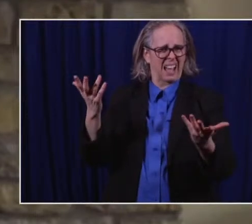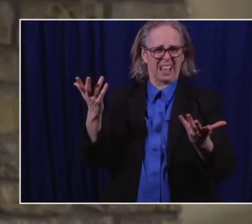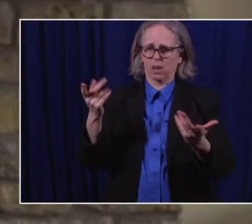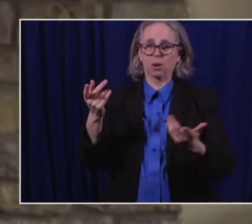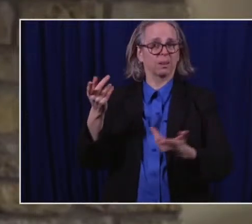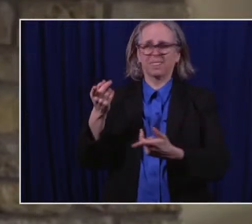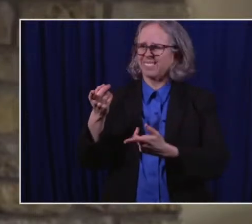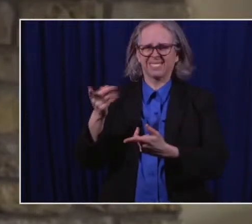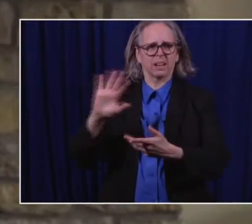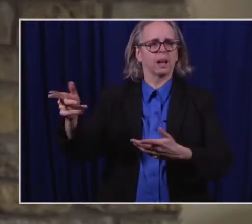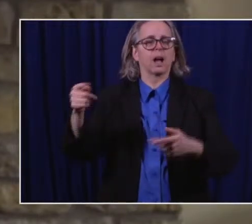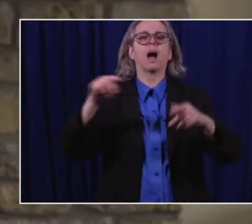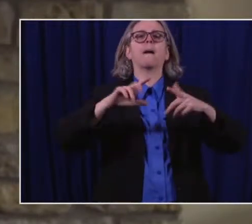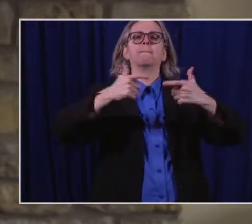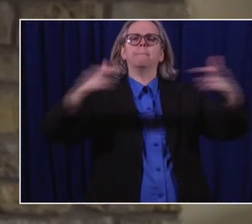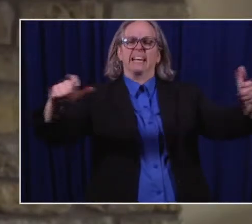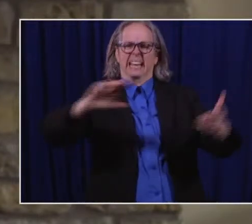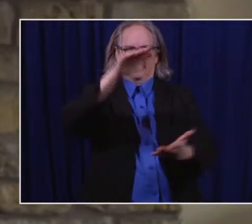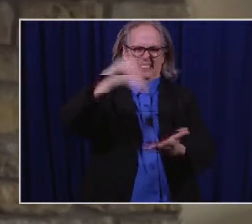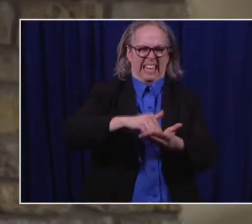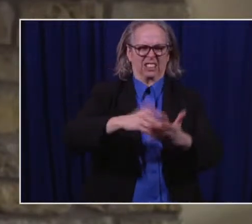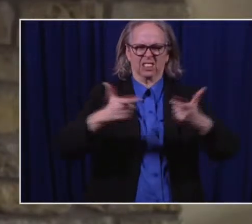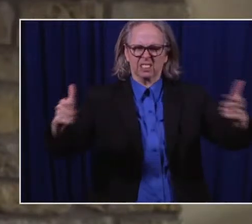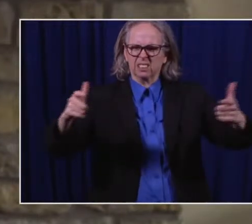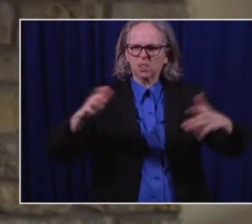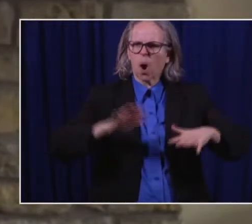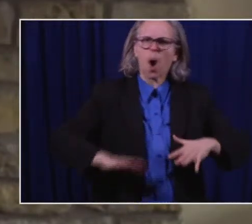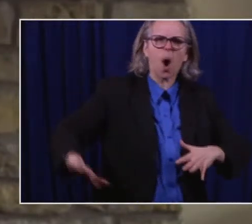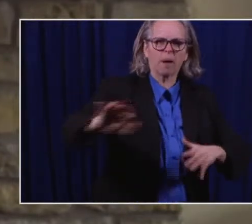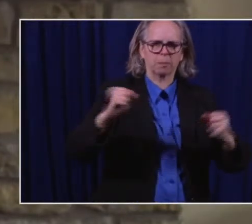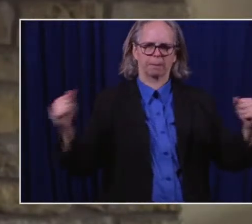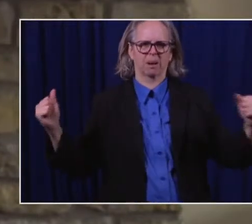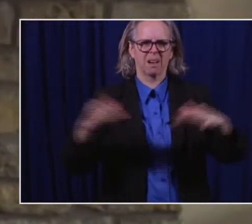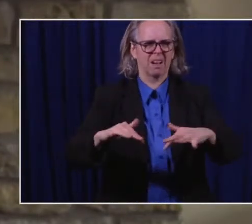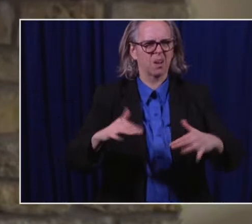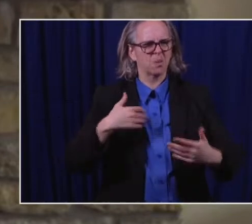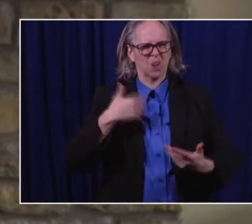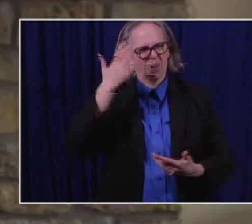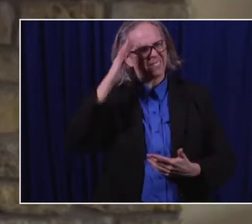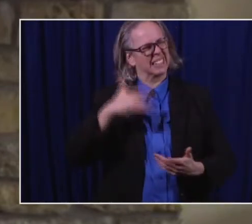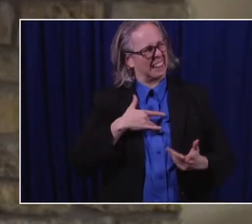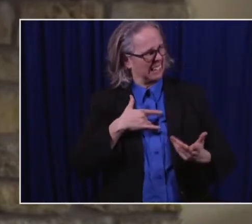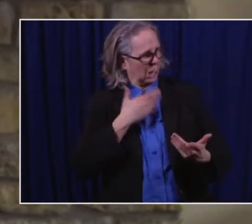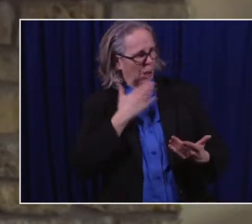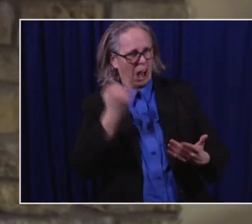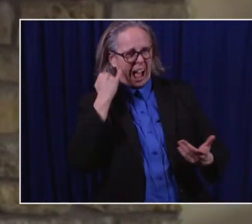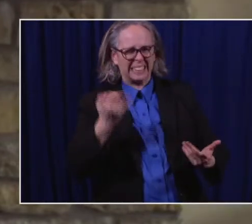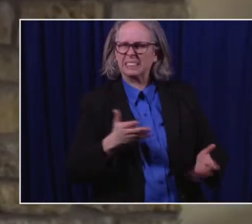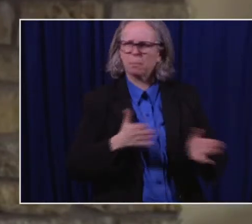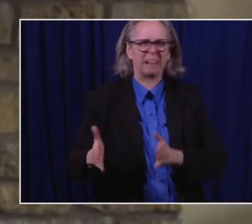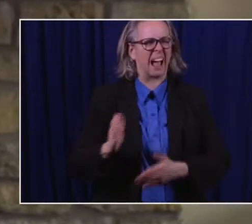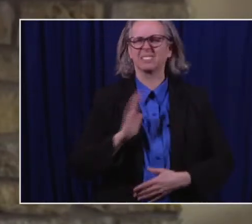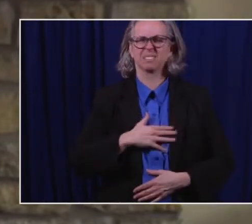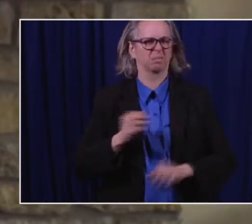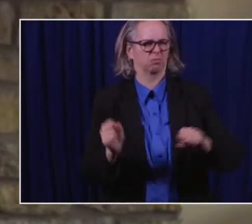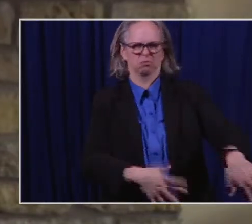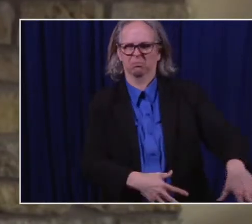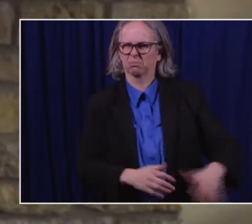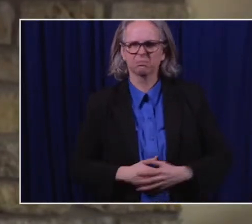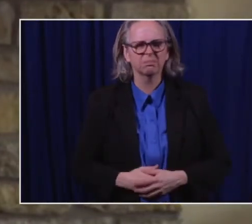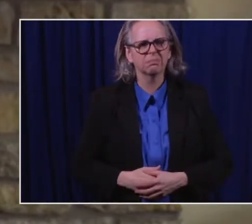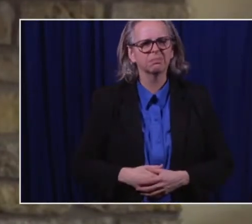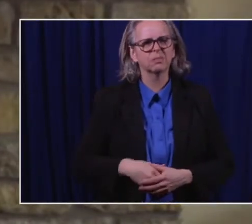think that's the way that we protect the most vulnerable people. So I'll look at these numbers. I'll come back and I'll have a little analysis next